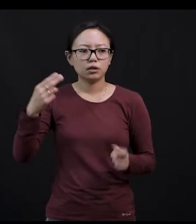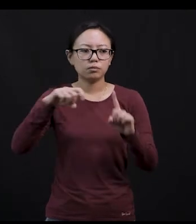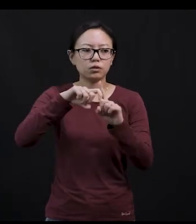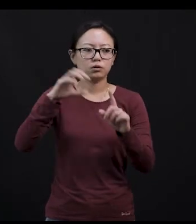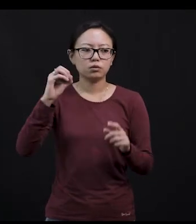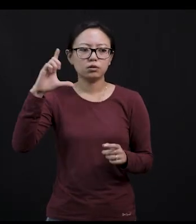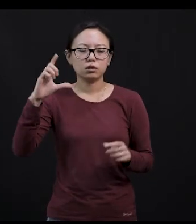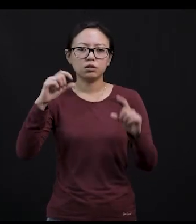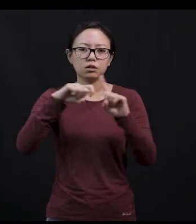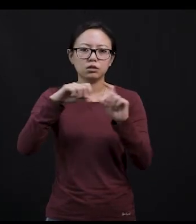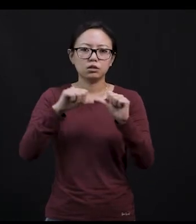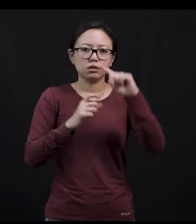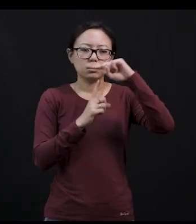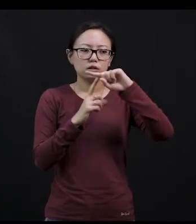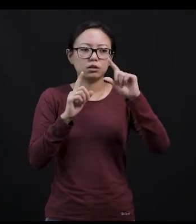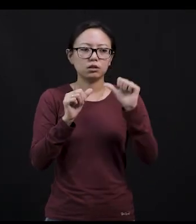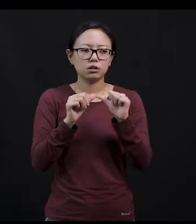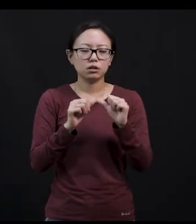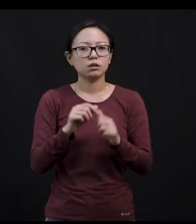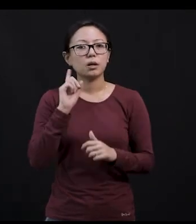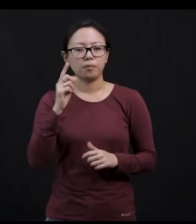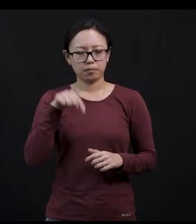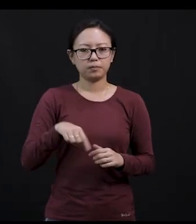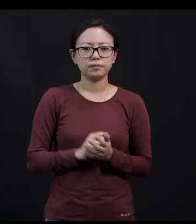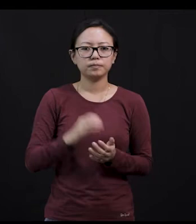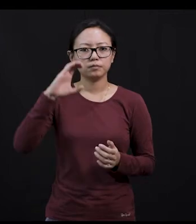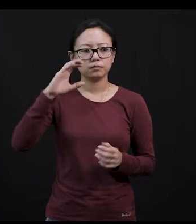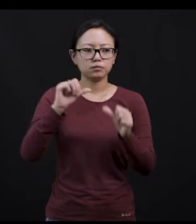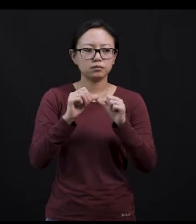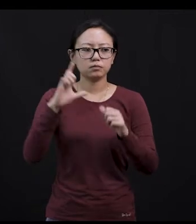famous taxis in the on the street.